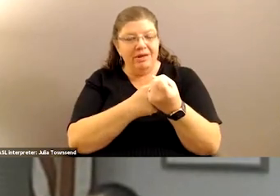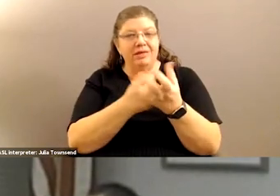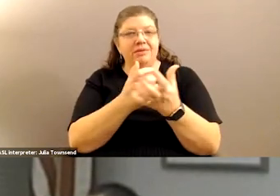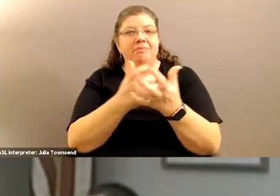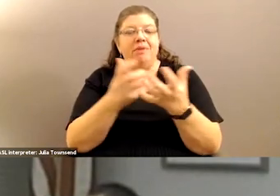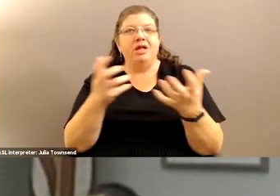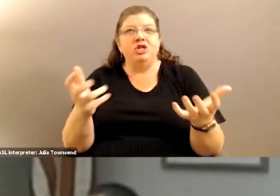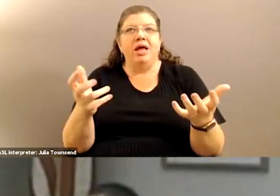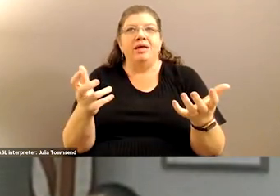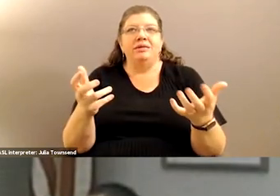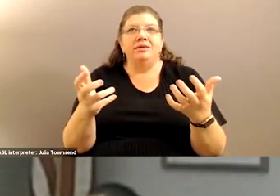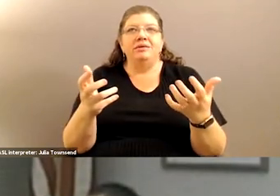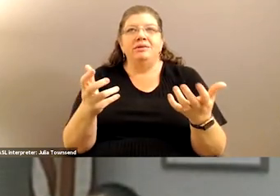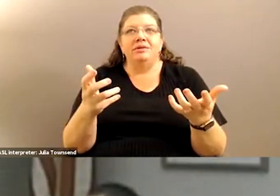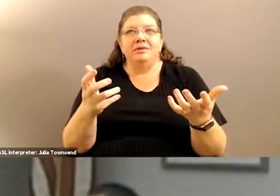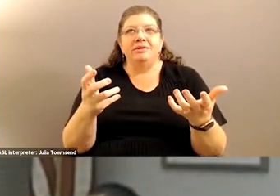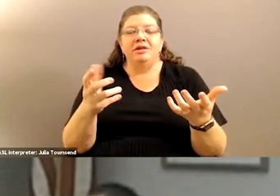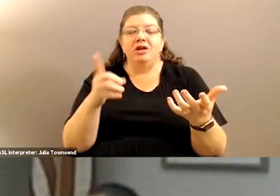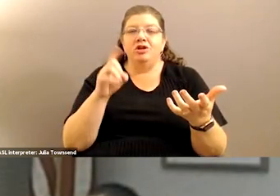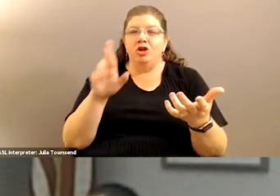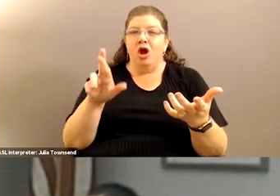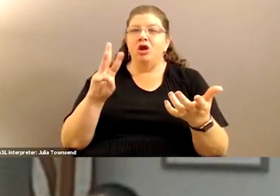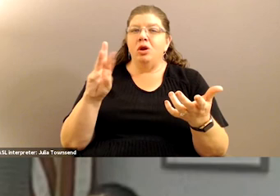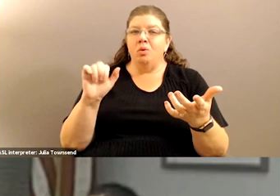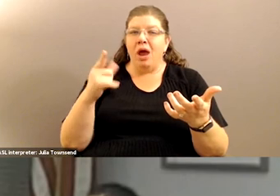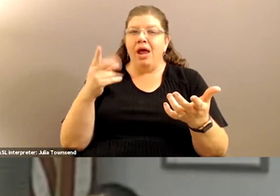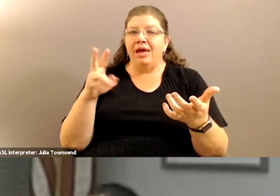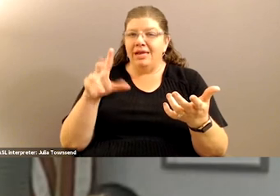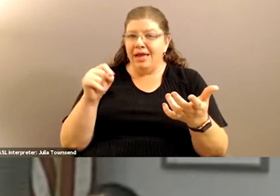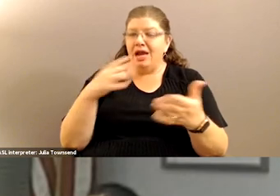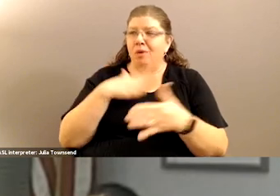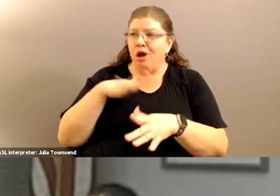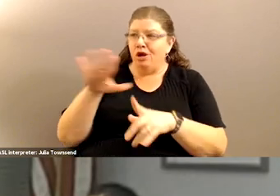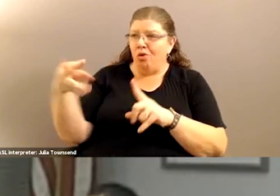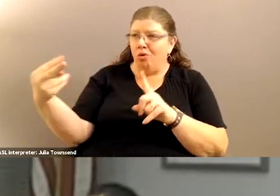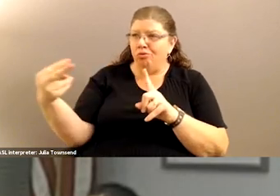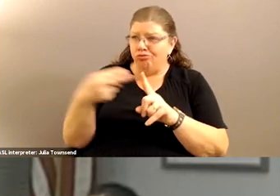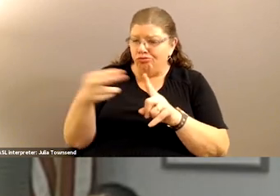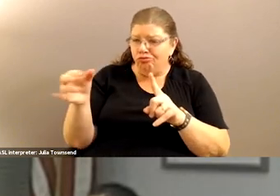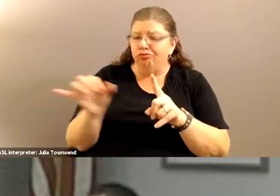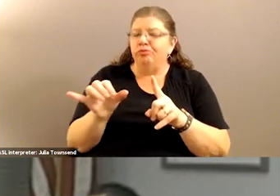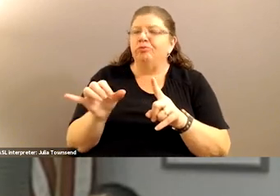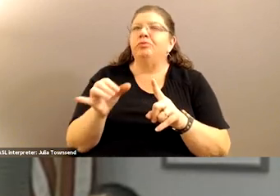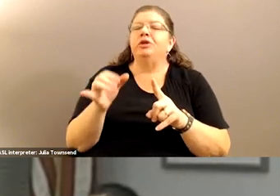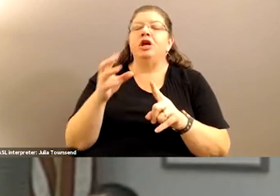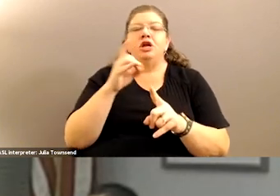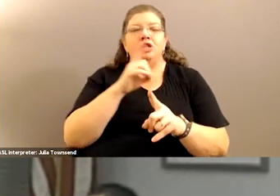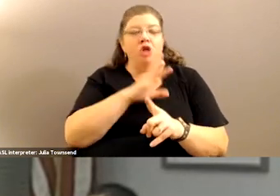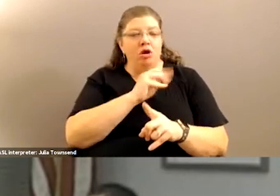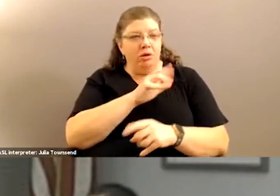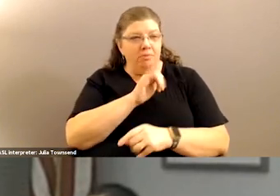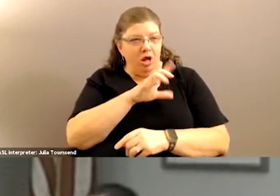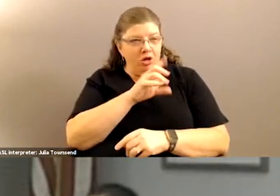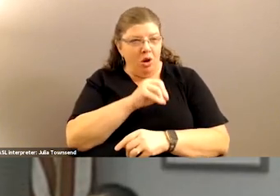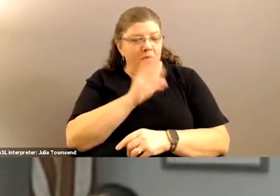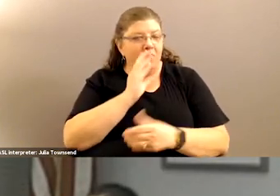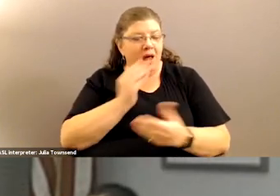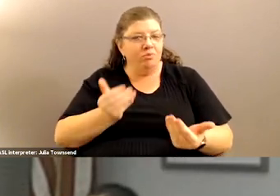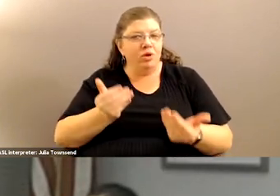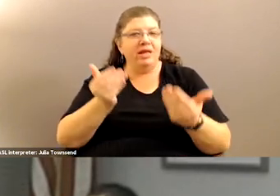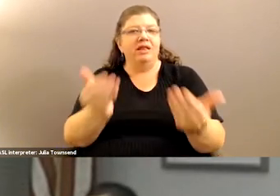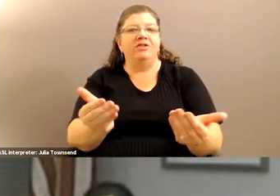as um dr wagner i appreciate where you're coming from and dr maldonado by bringing this forward